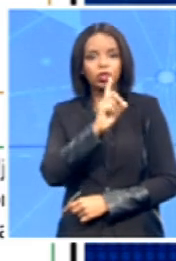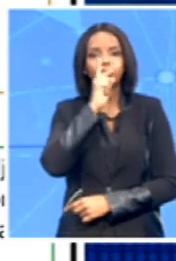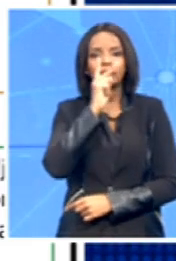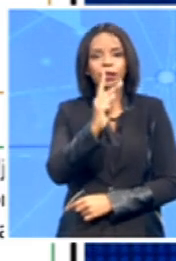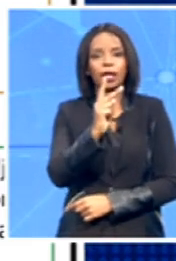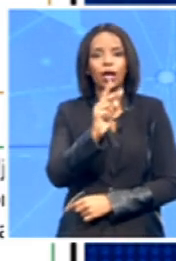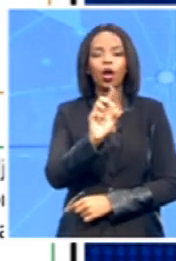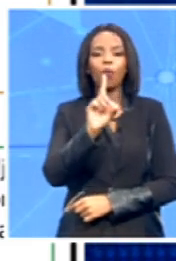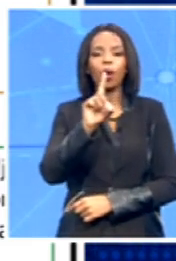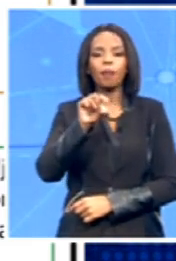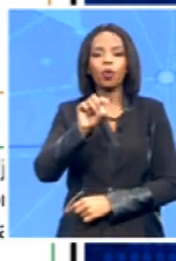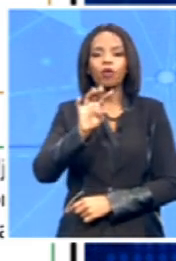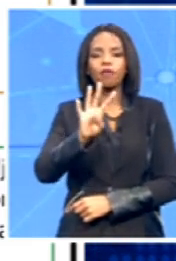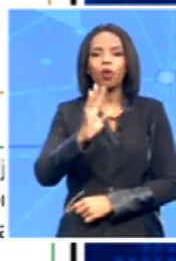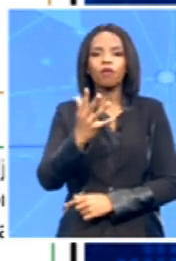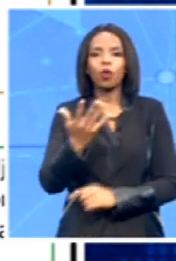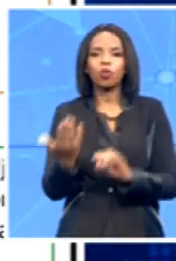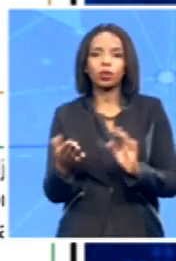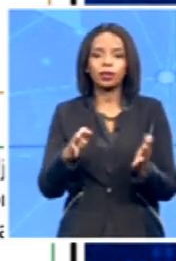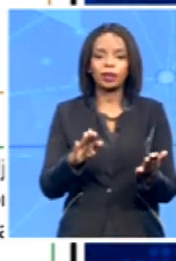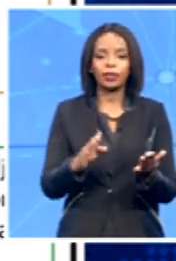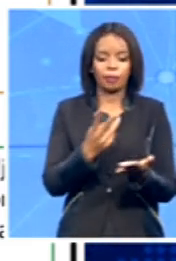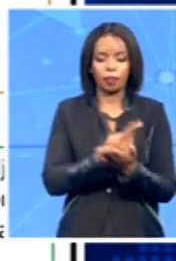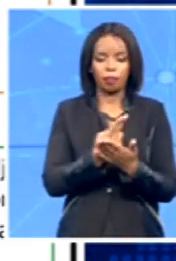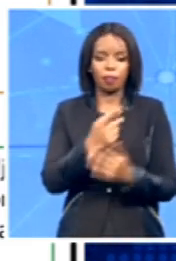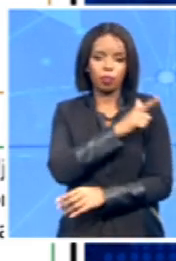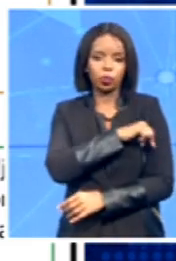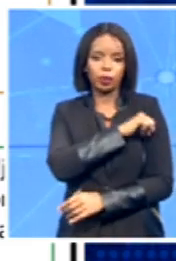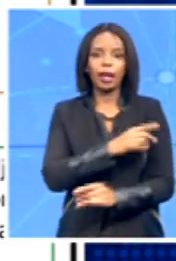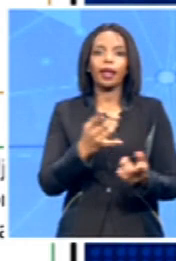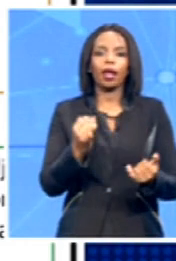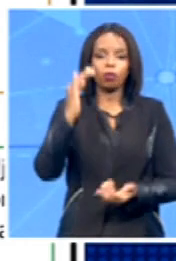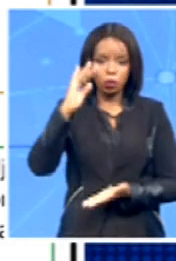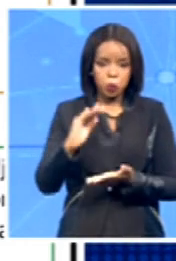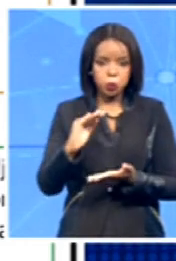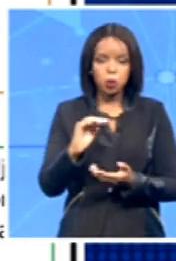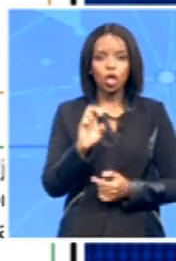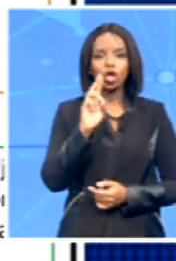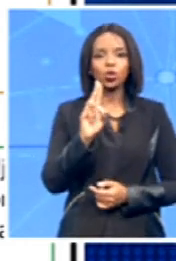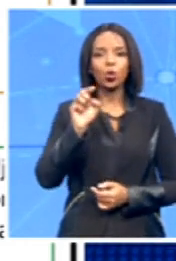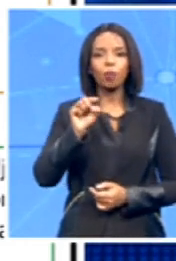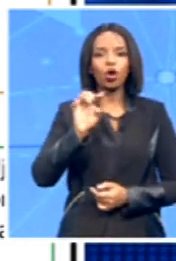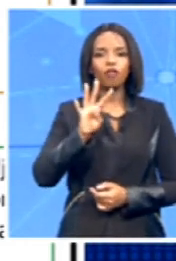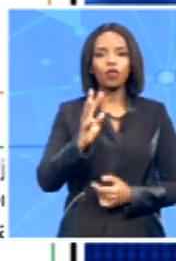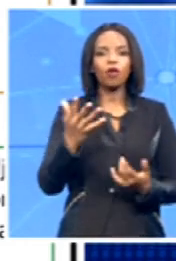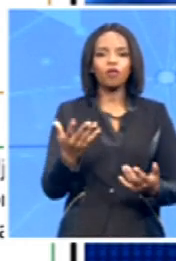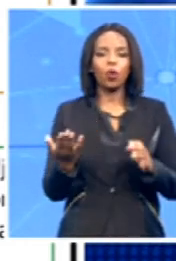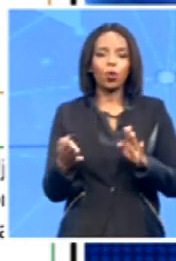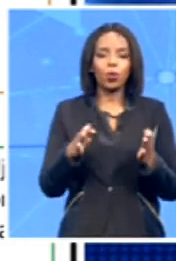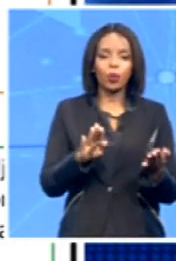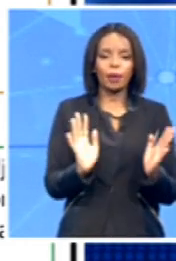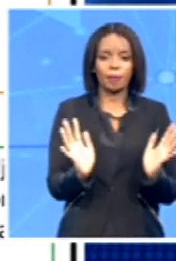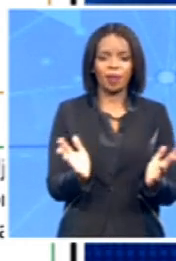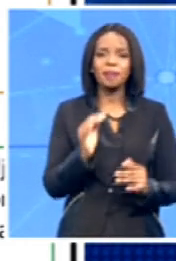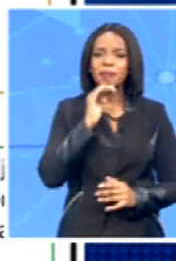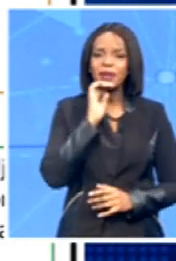admission, and it drops to 2.4 for deaths only. So what does this mean? It means that if we take account of the